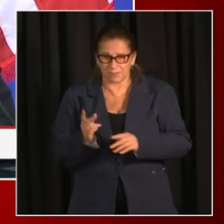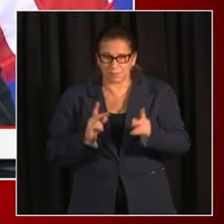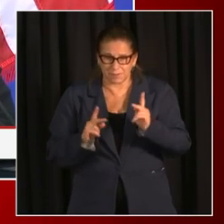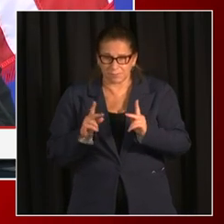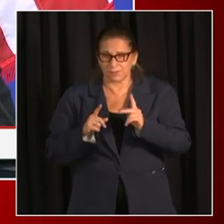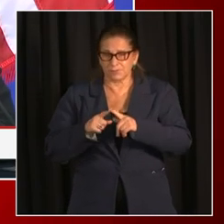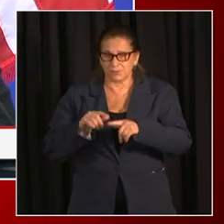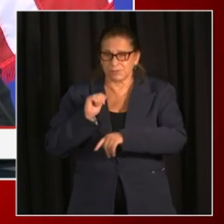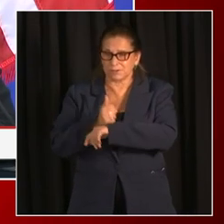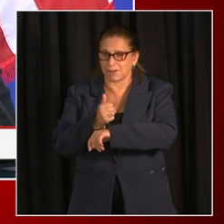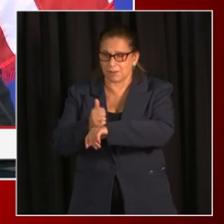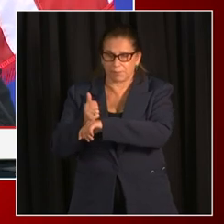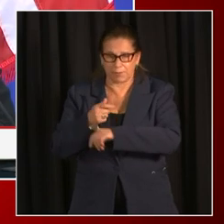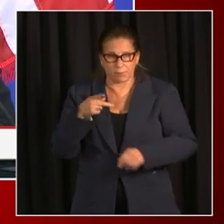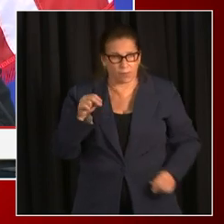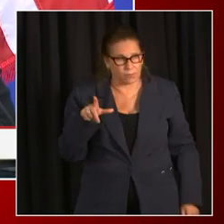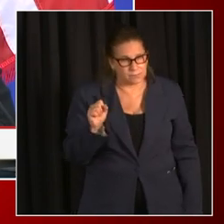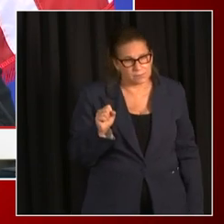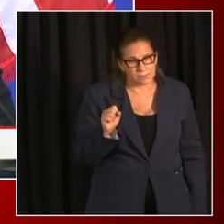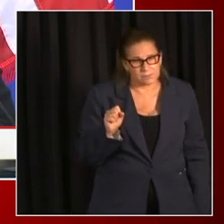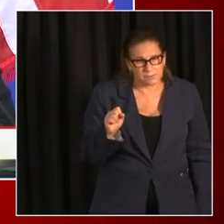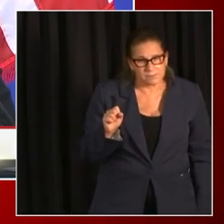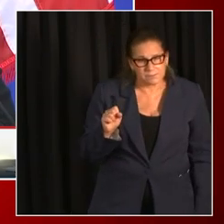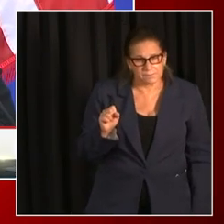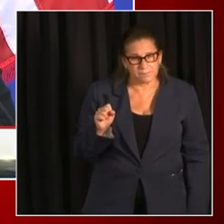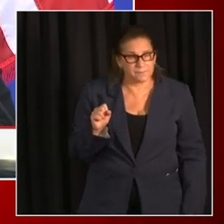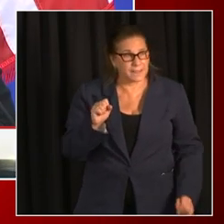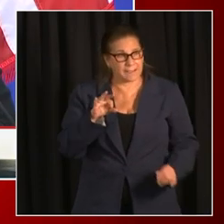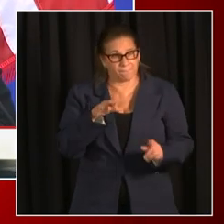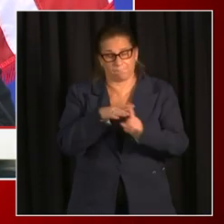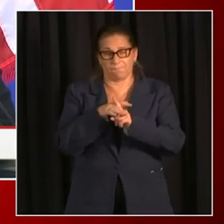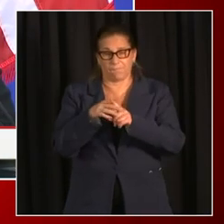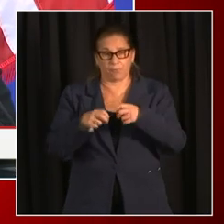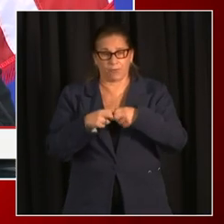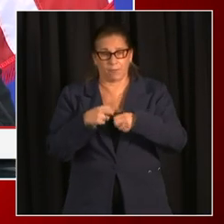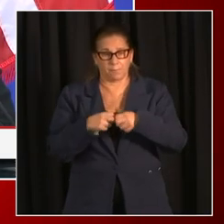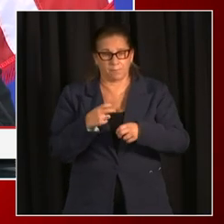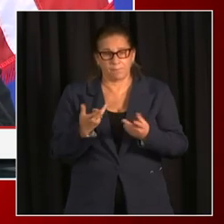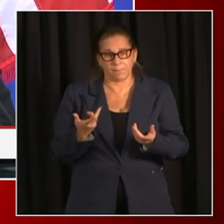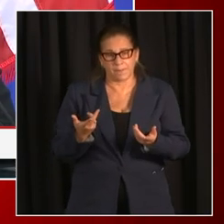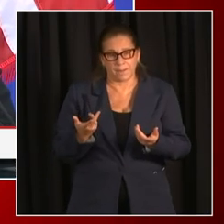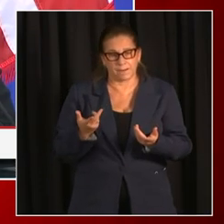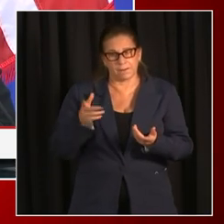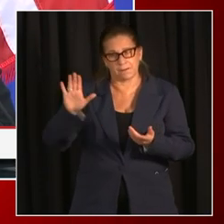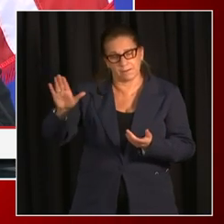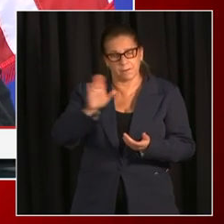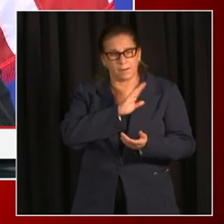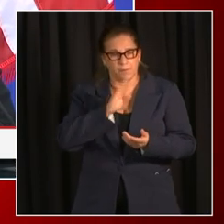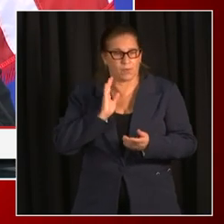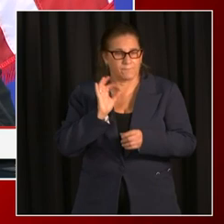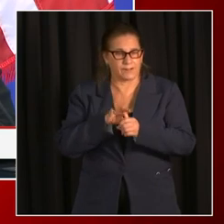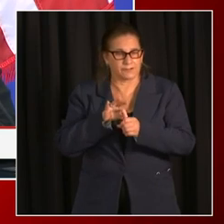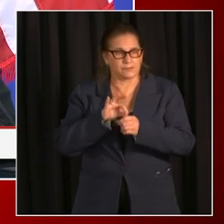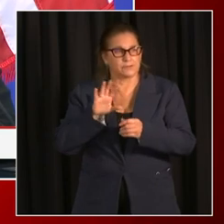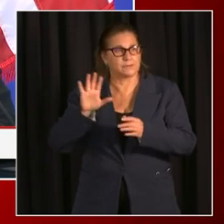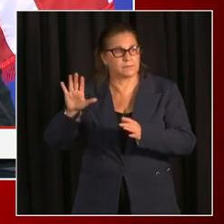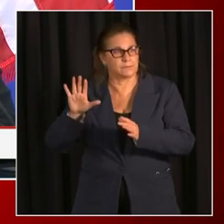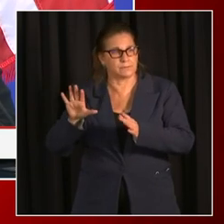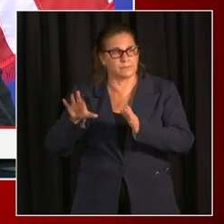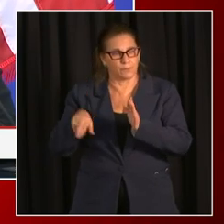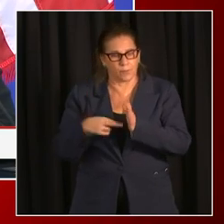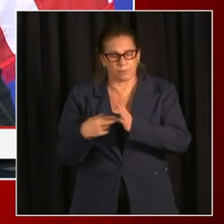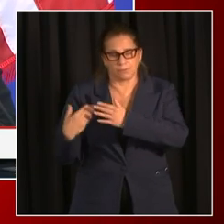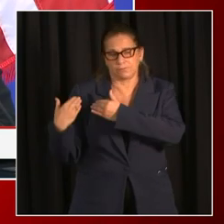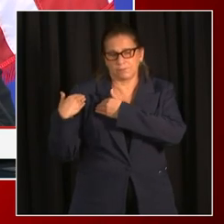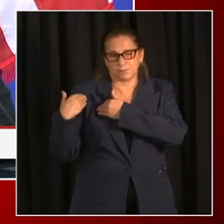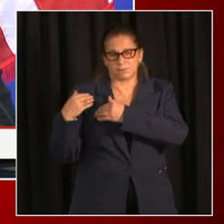And how can you, if there are problems, and this is really the board's role in a lot of ways, is to address